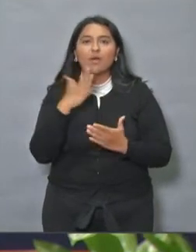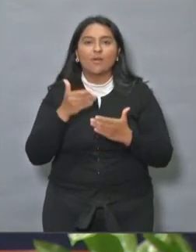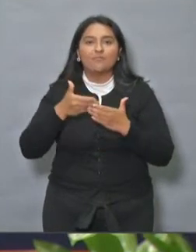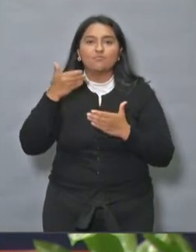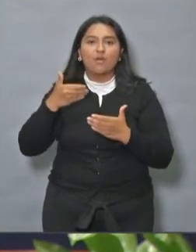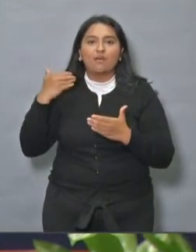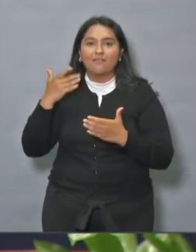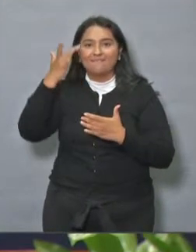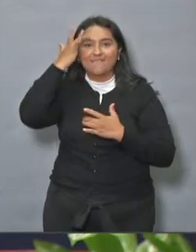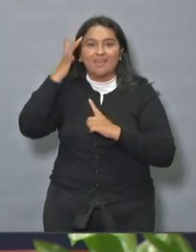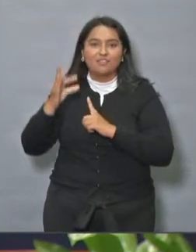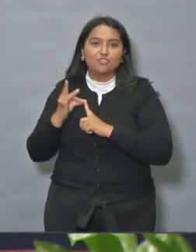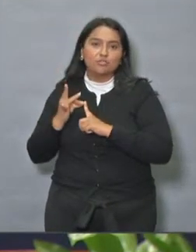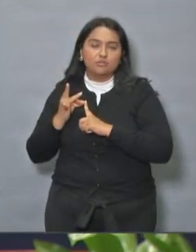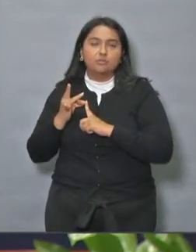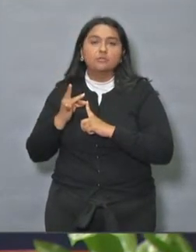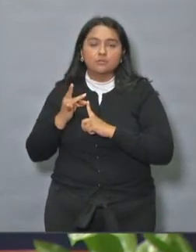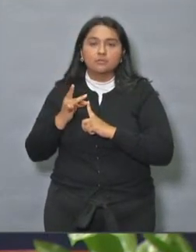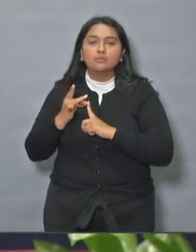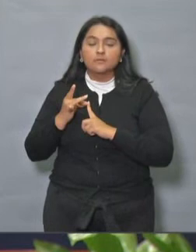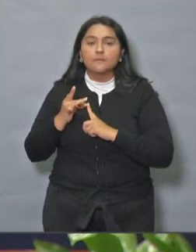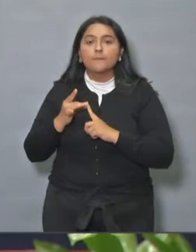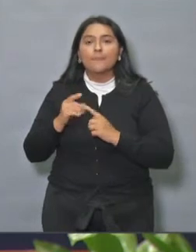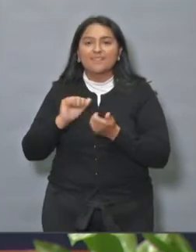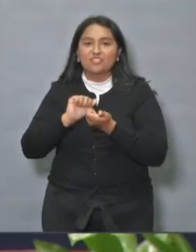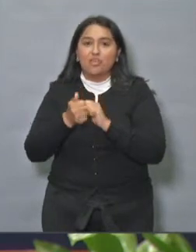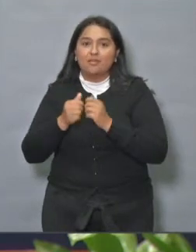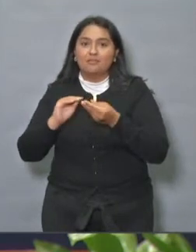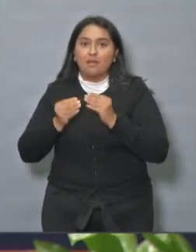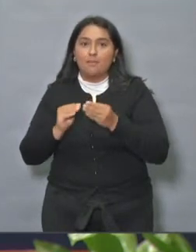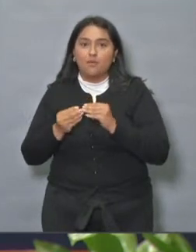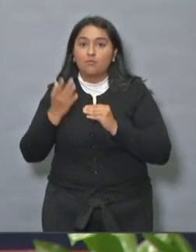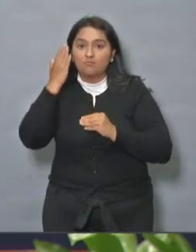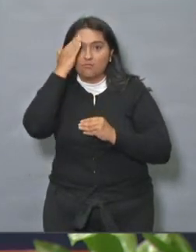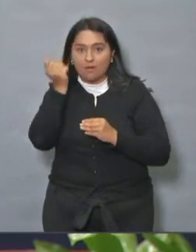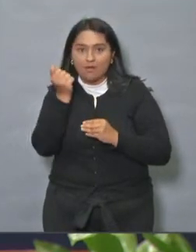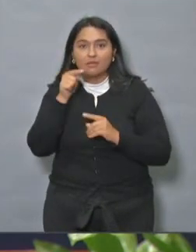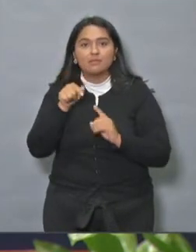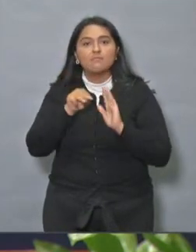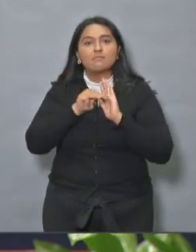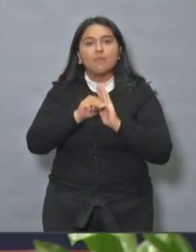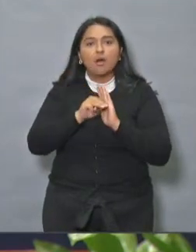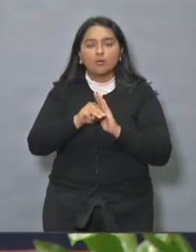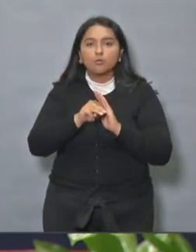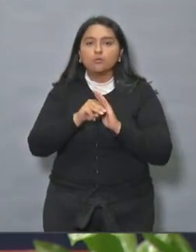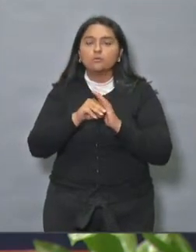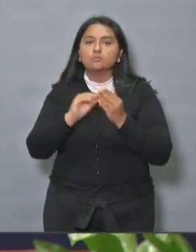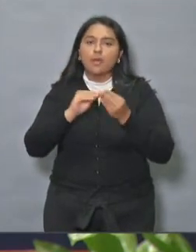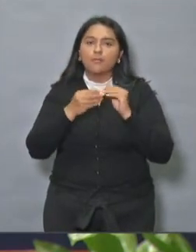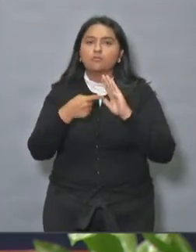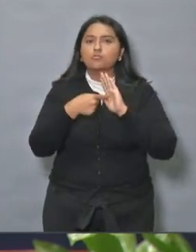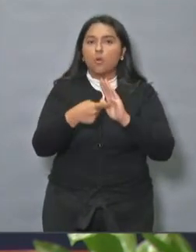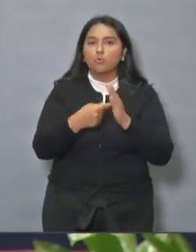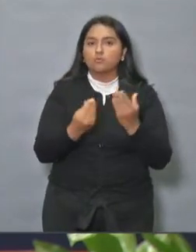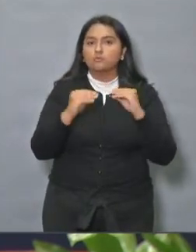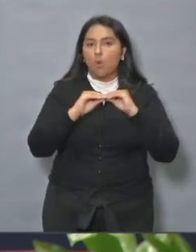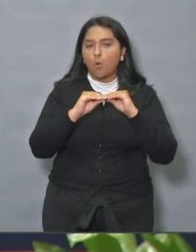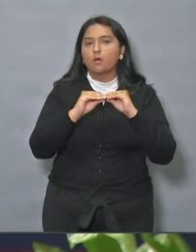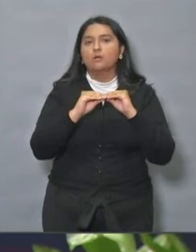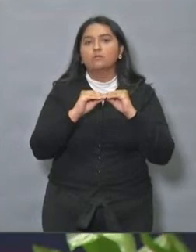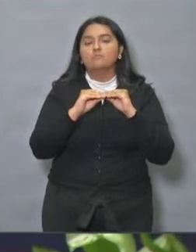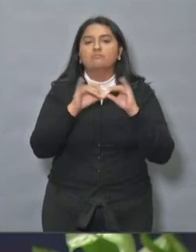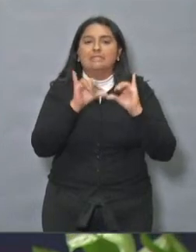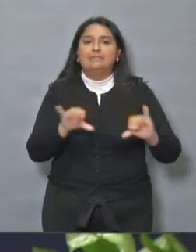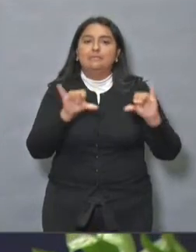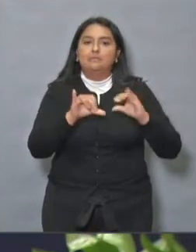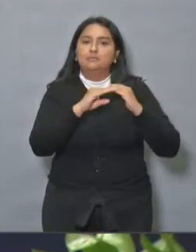with the virus. We made this change so that our model output is consistent and thus directly comparable with how